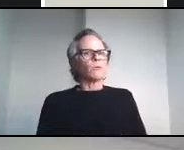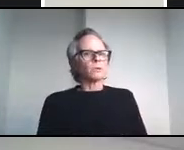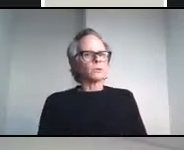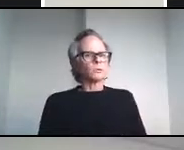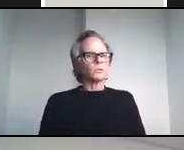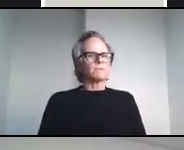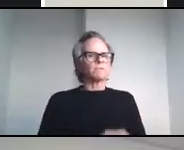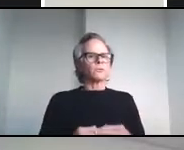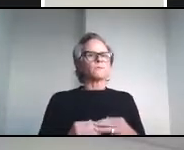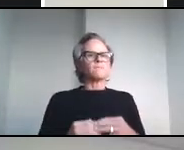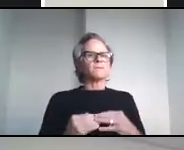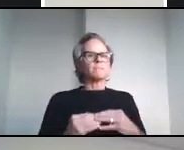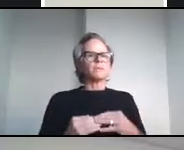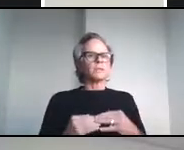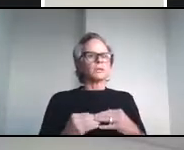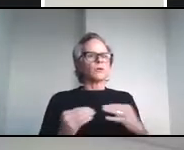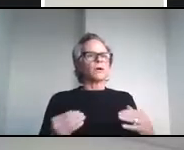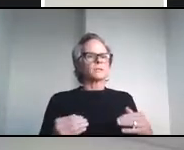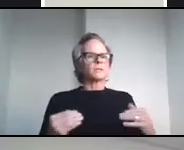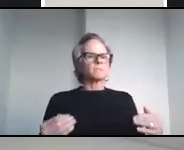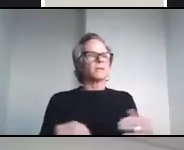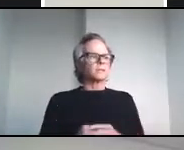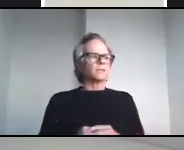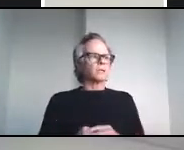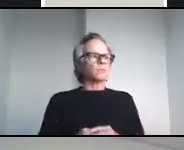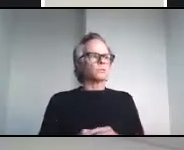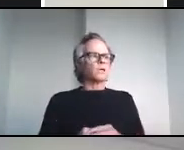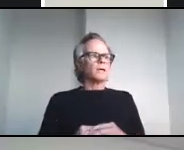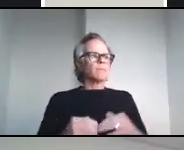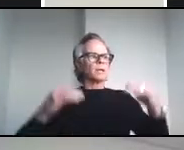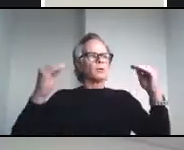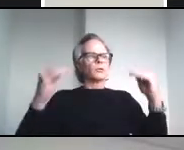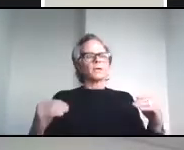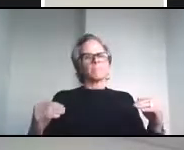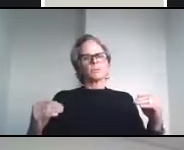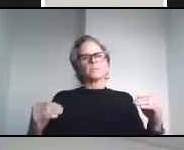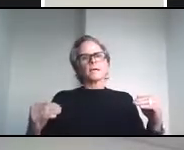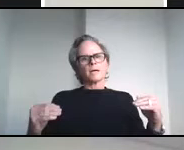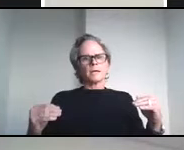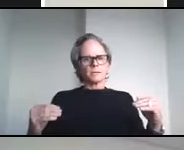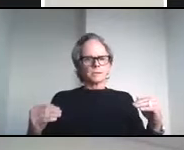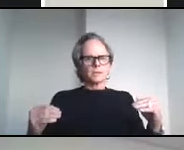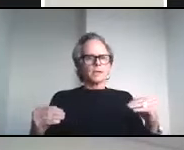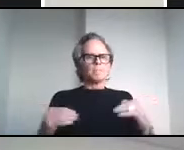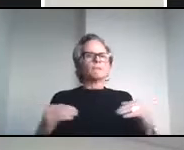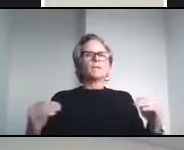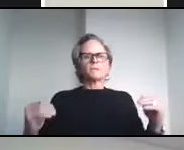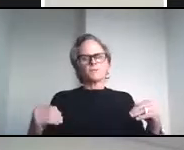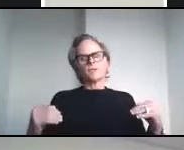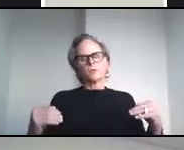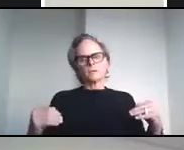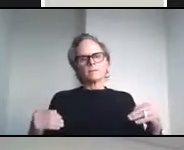certainly important to just improve the visibility across the space. In other words, by lowering book stack heights and